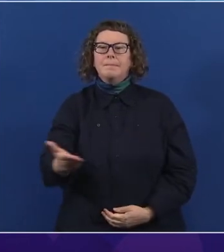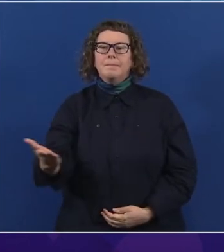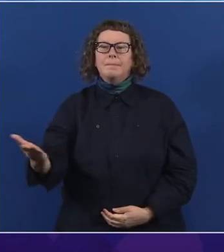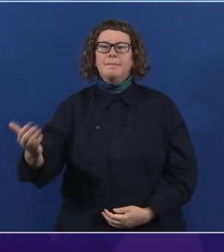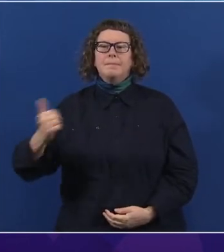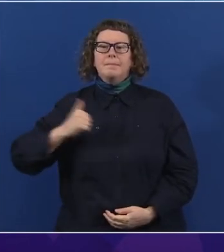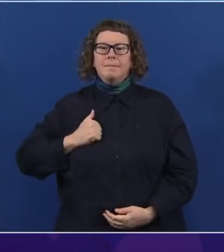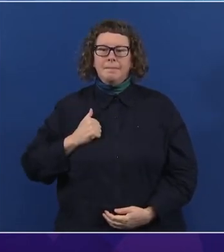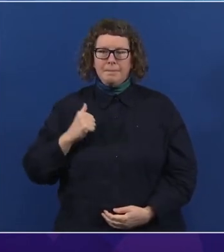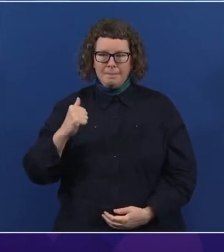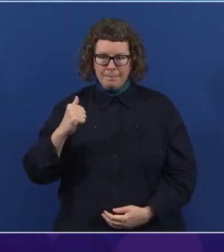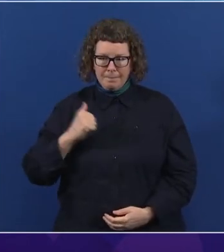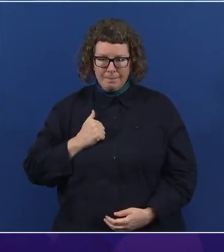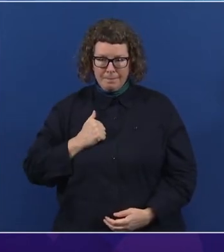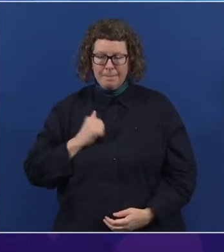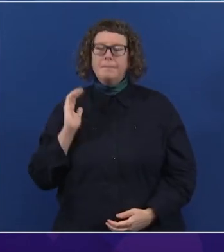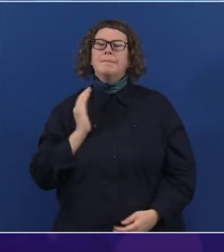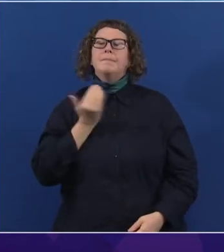Canada,